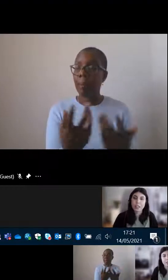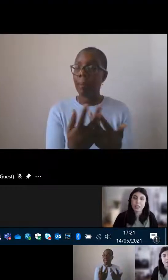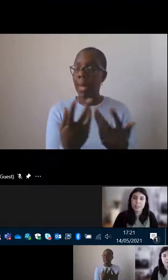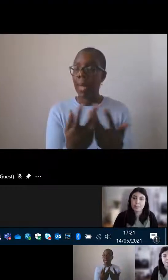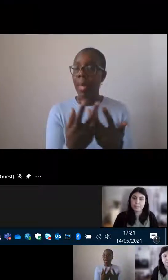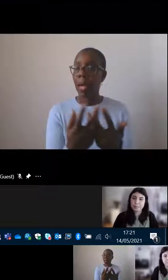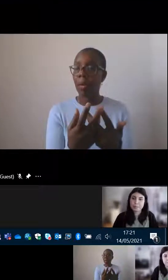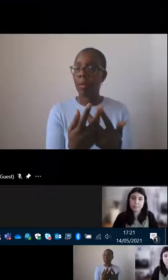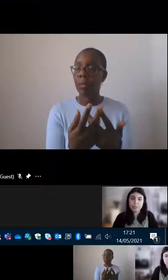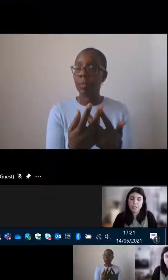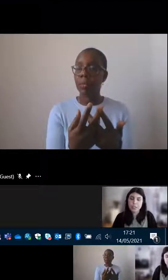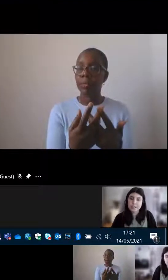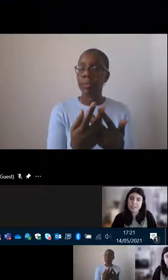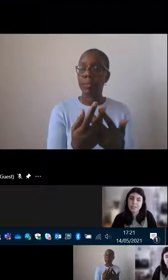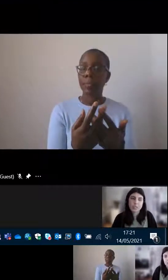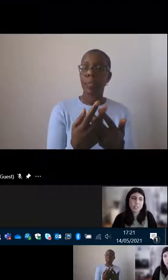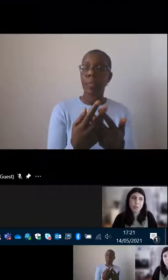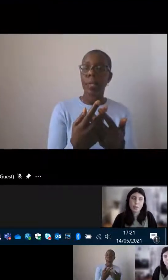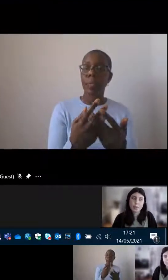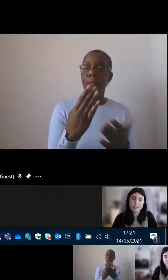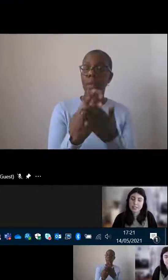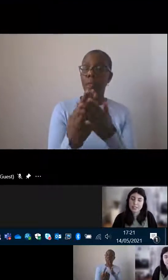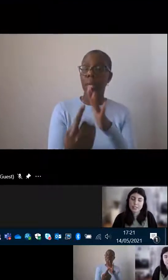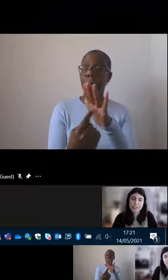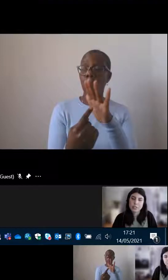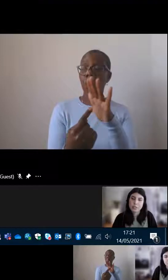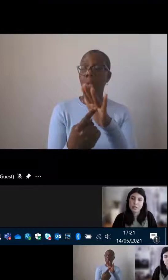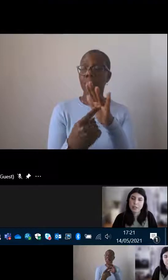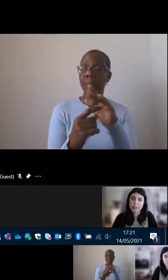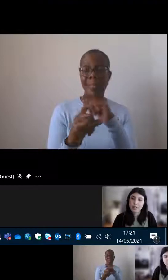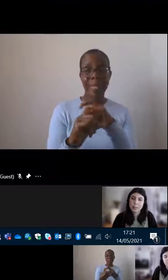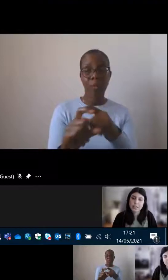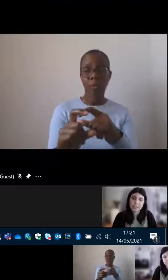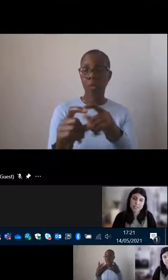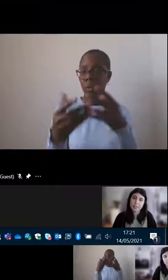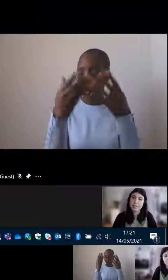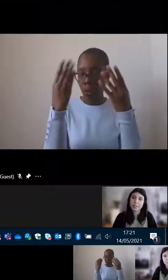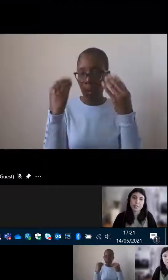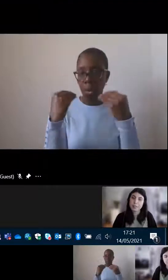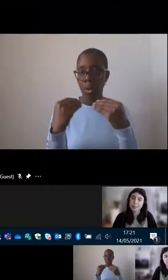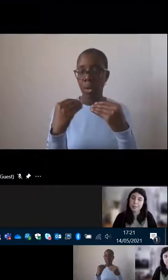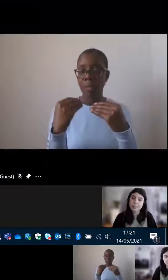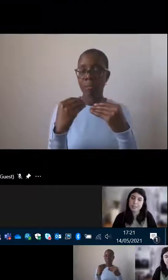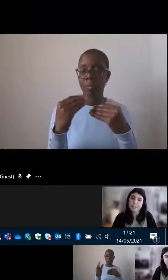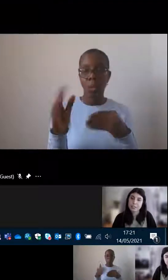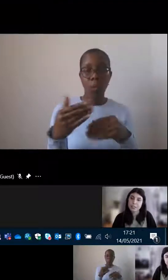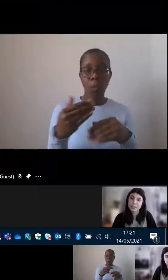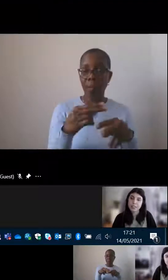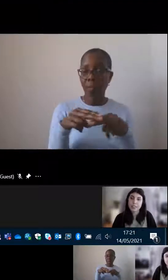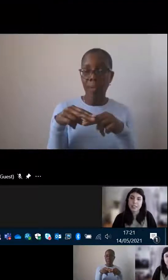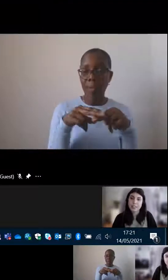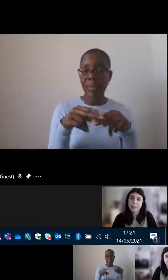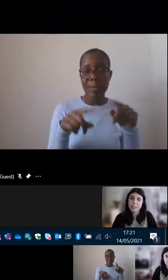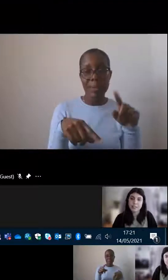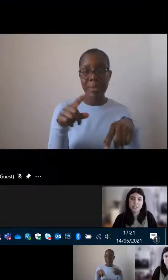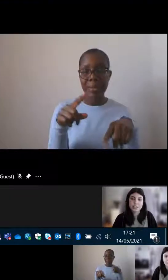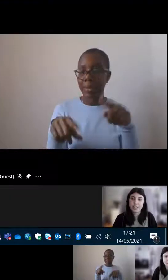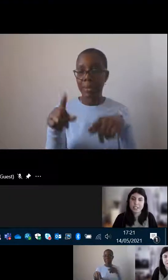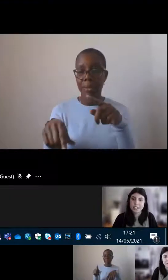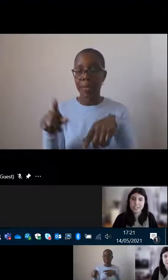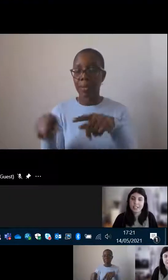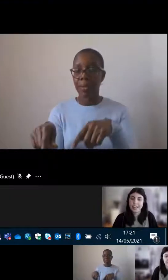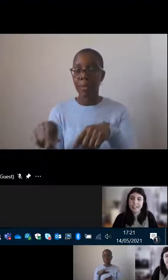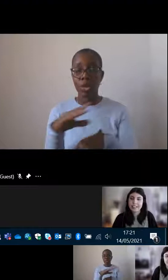learning. There's definitely not one size fits all. Everybody's different, every family's different, and so is